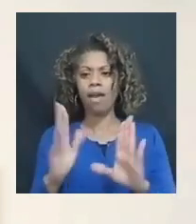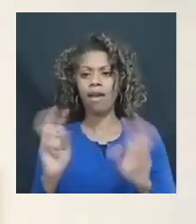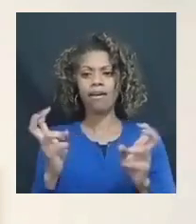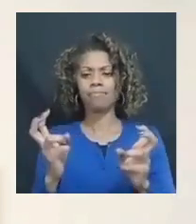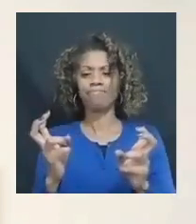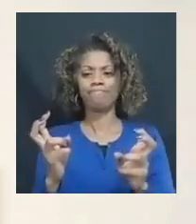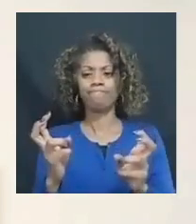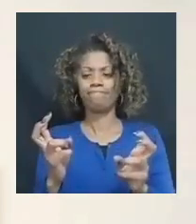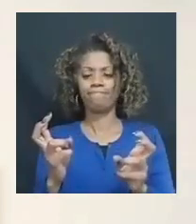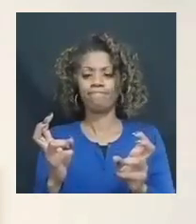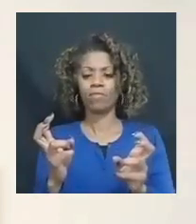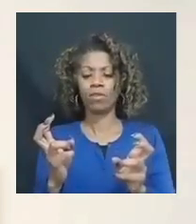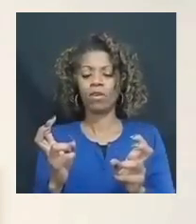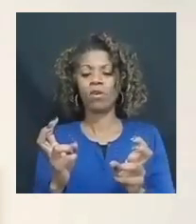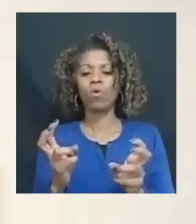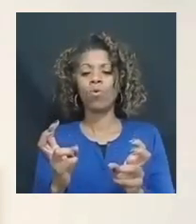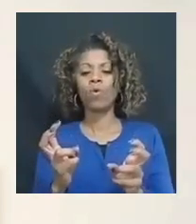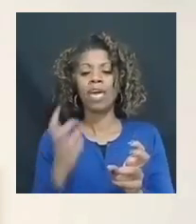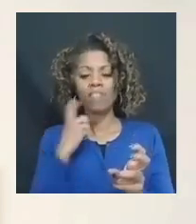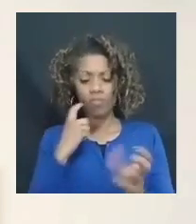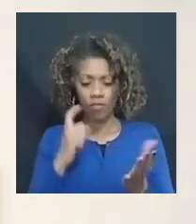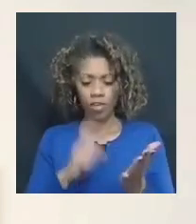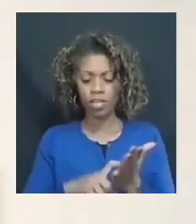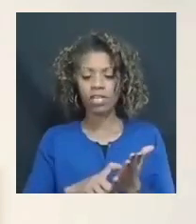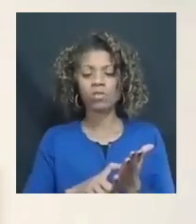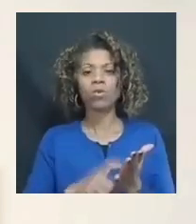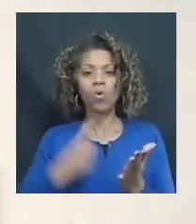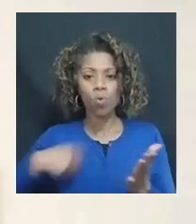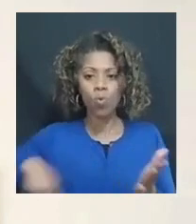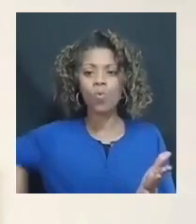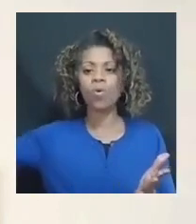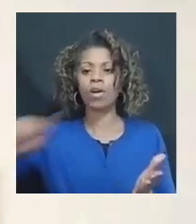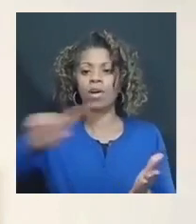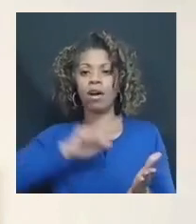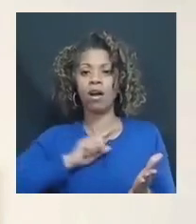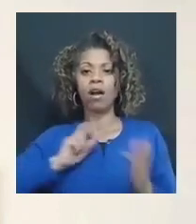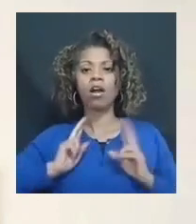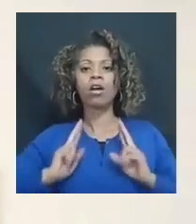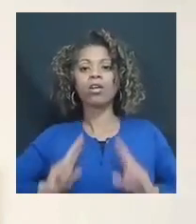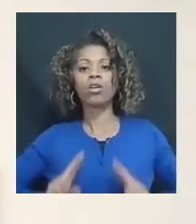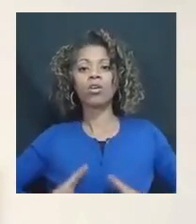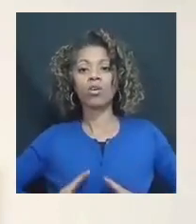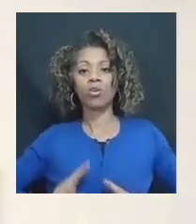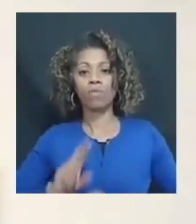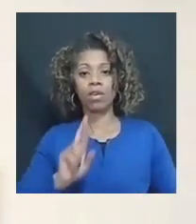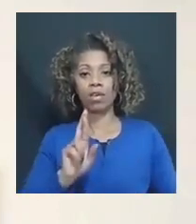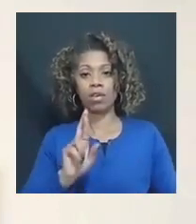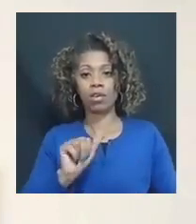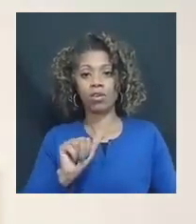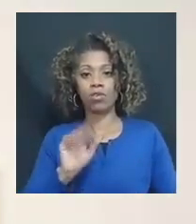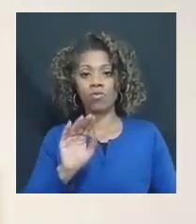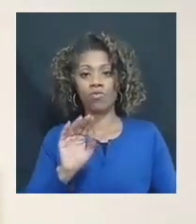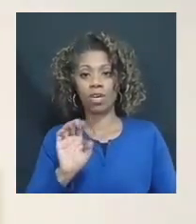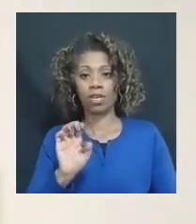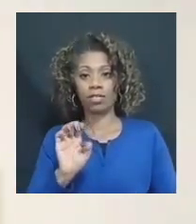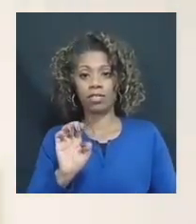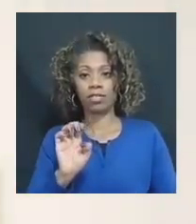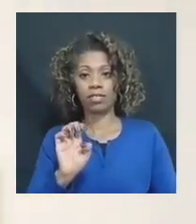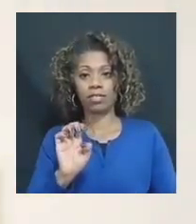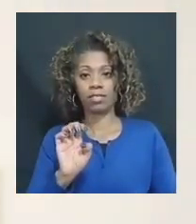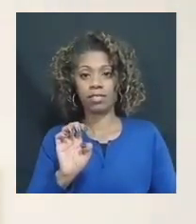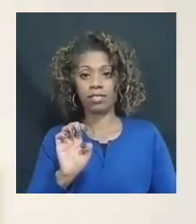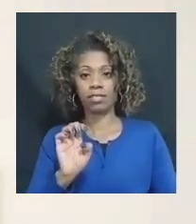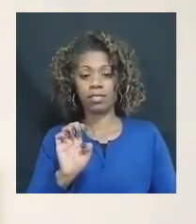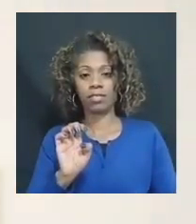race. So, what does this mean for each of us as communicators, as strategists, and as leaders? How can we, in our